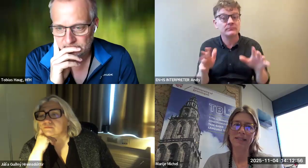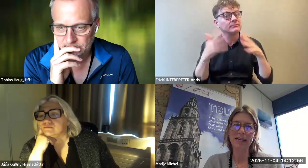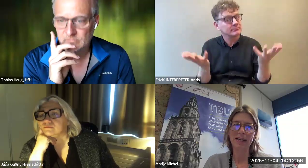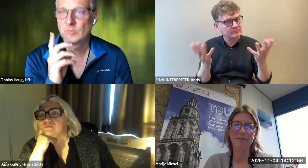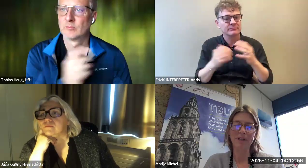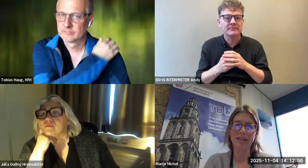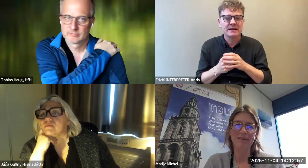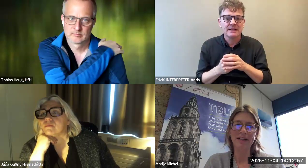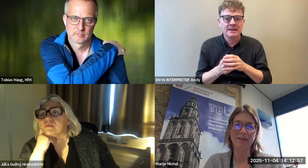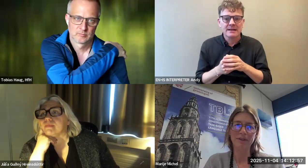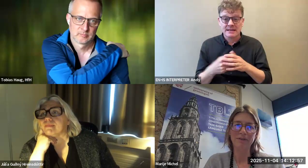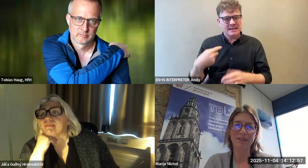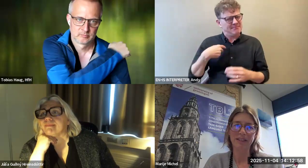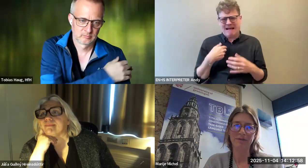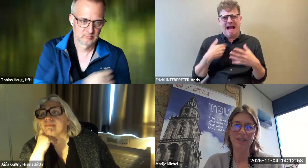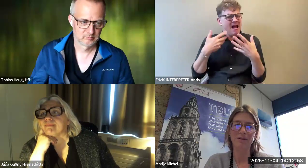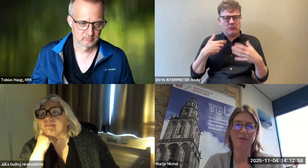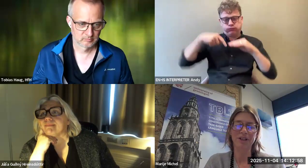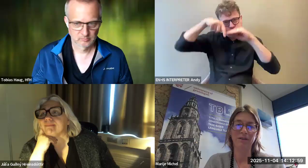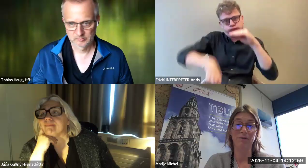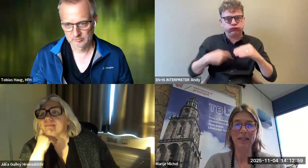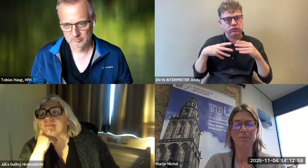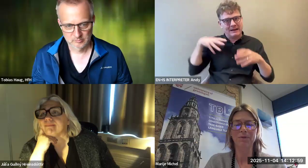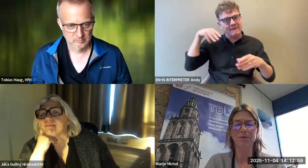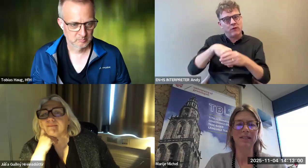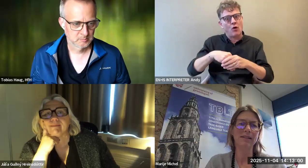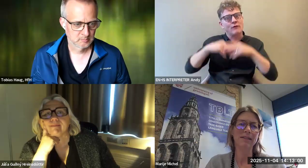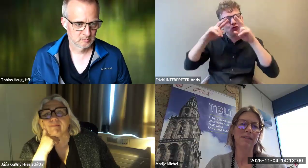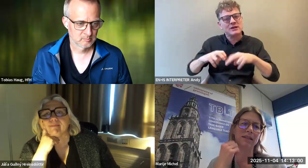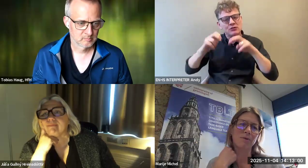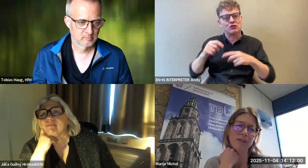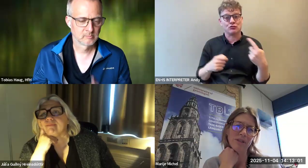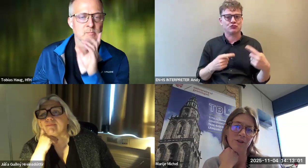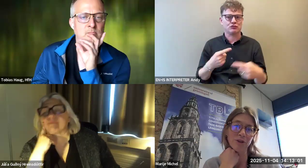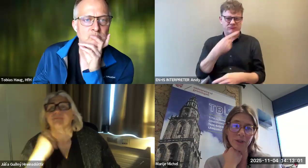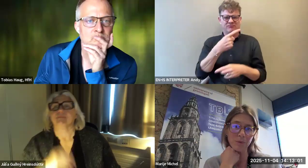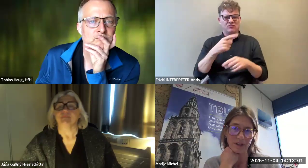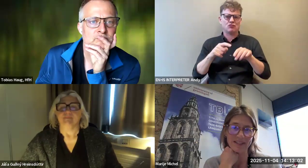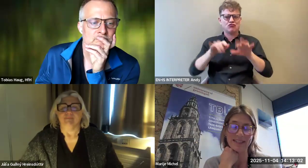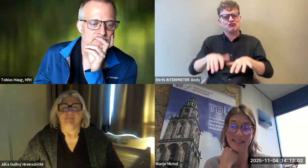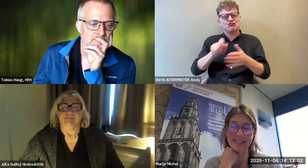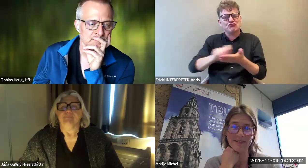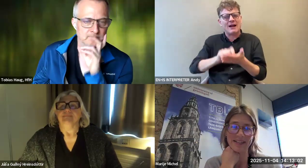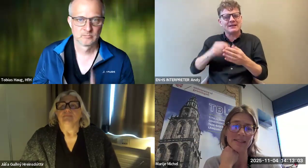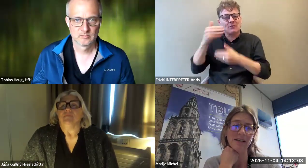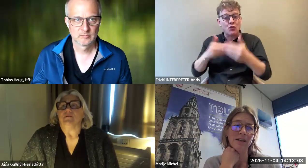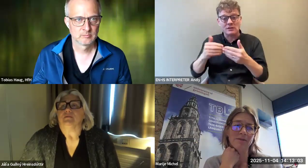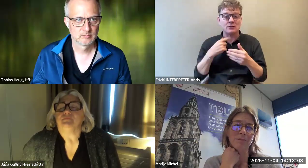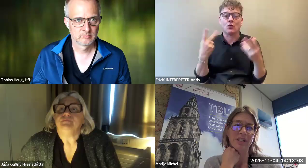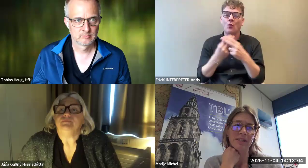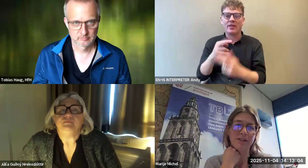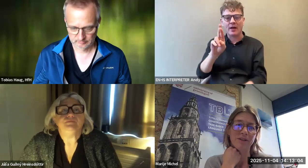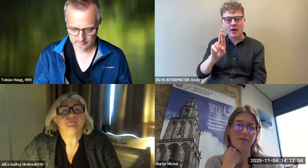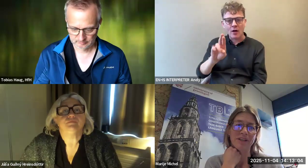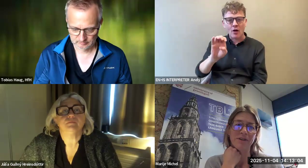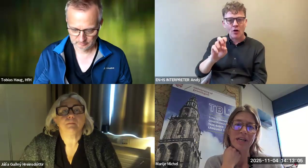So, as said, I've been heavily involved in researching writing processes. This has always been joint work with Andrea Reves